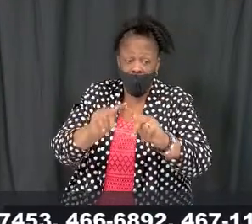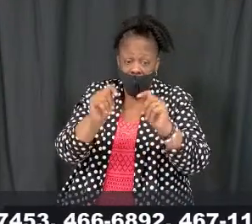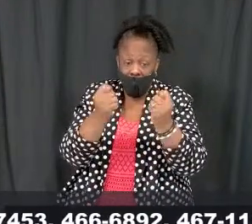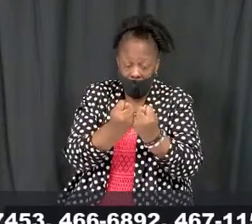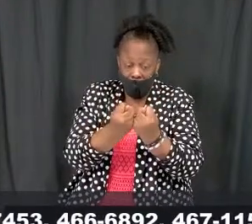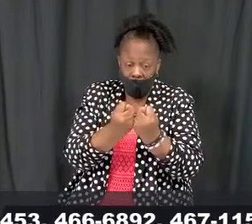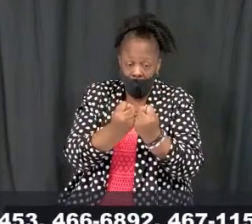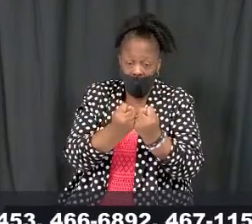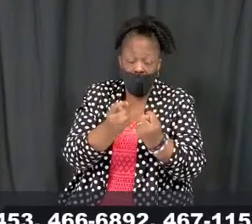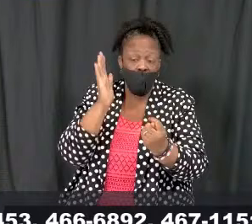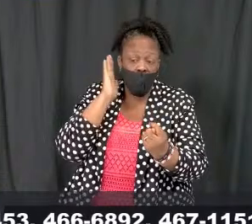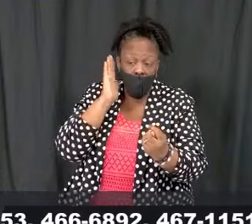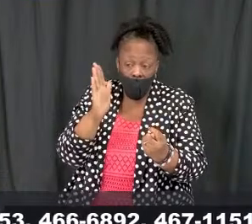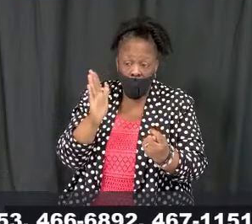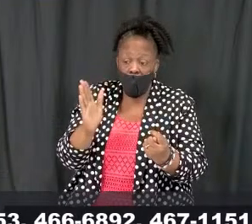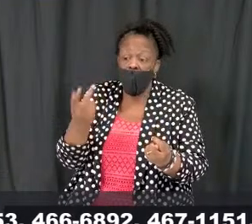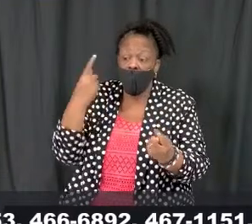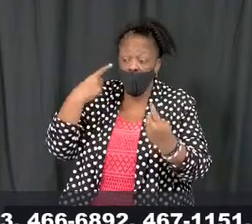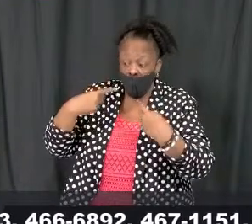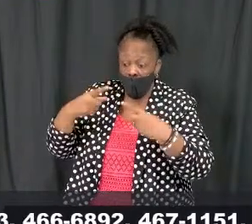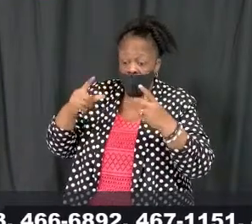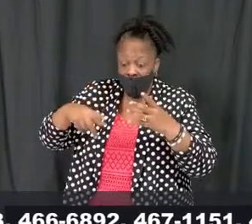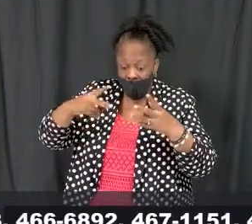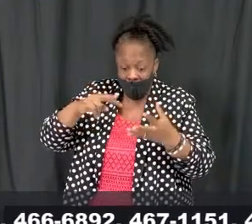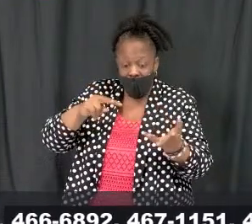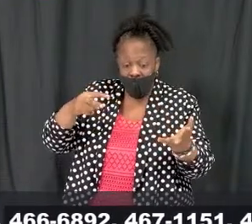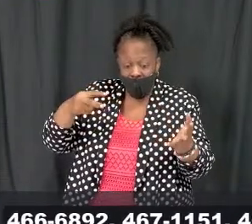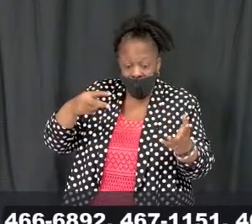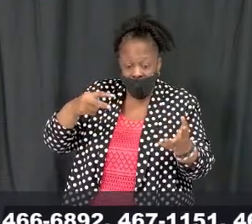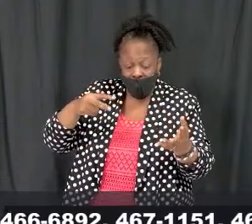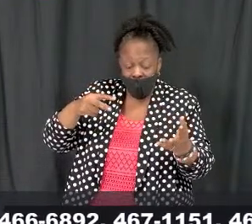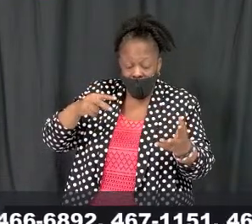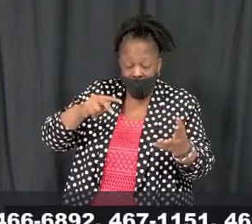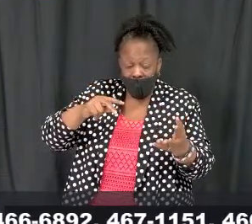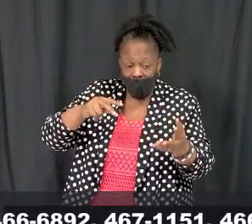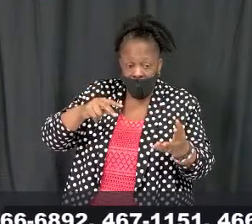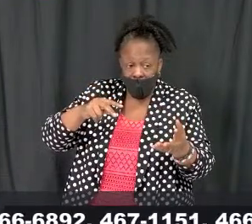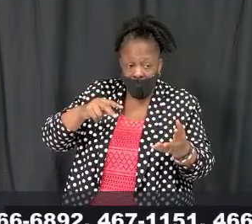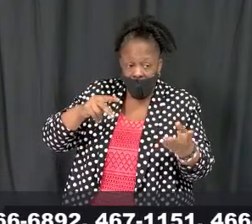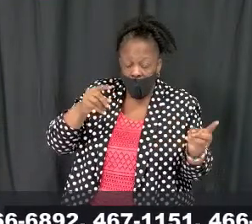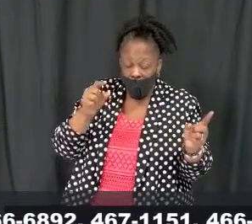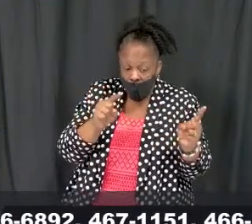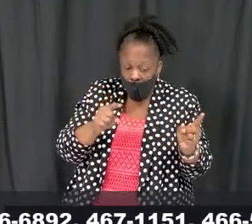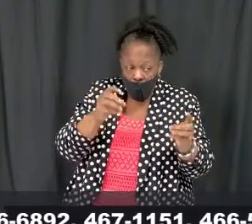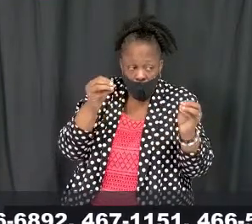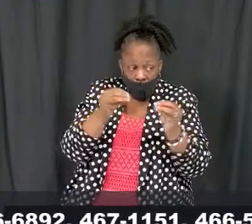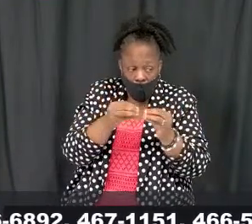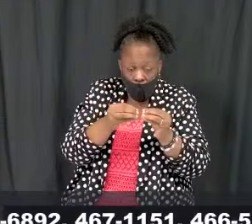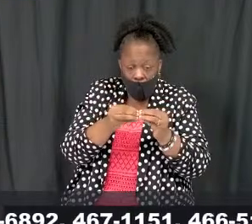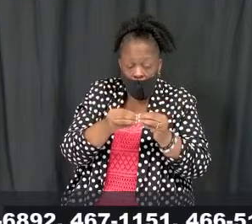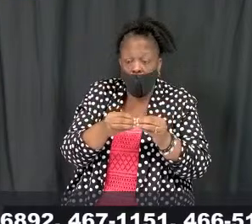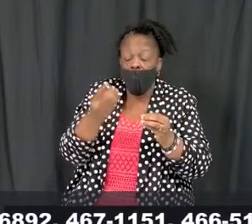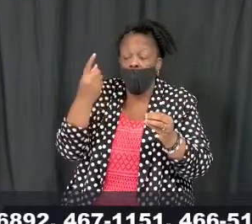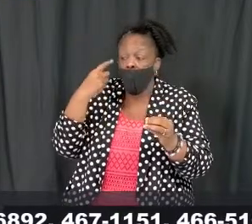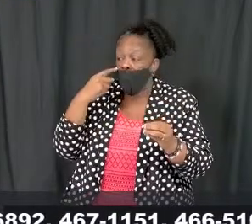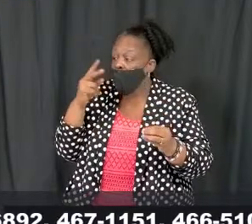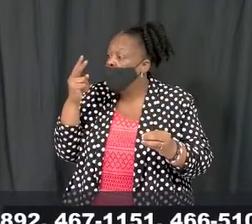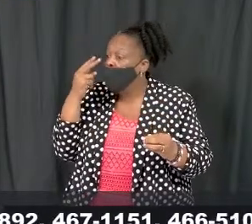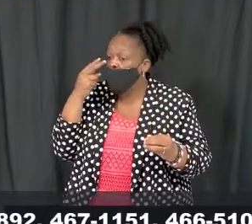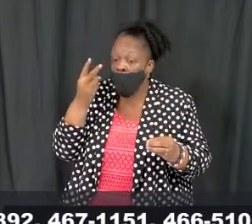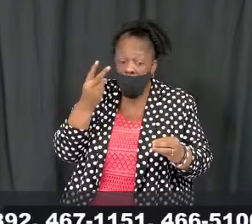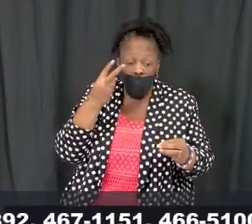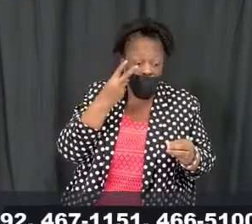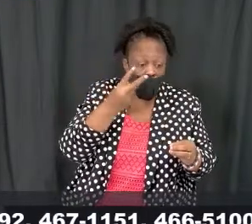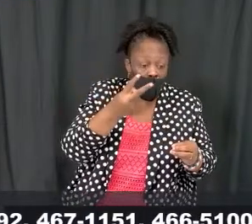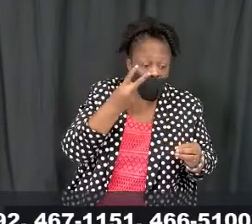team will be stepping up their compliance enforcement activities to ensure that public health measures